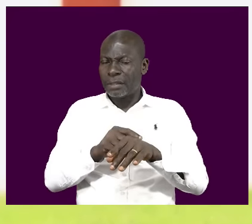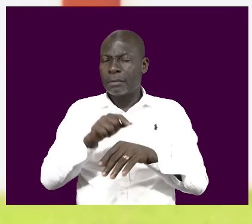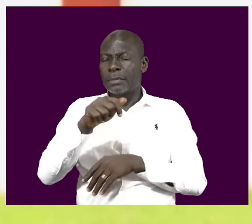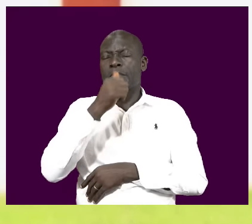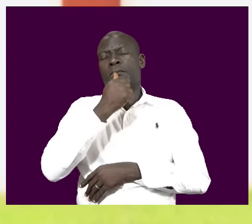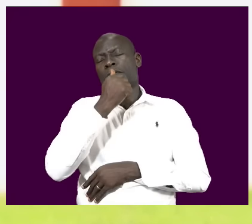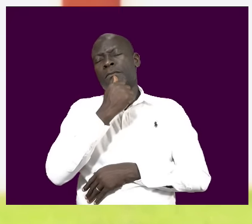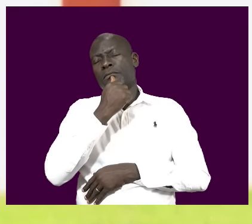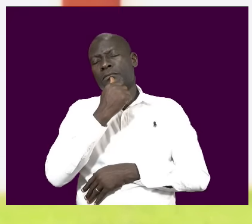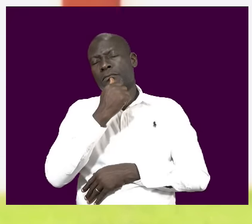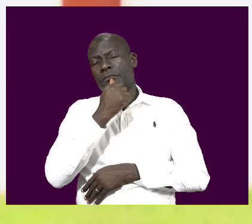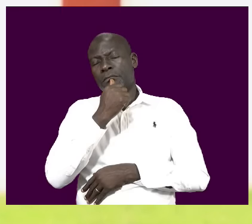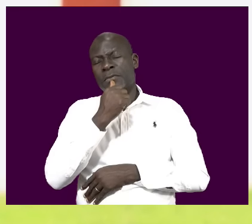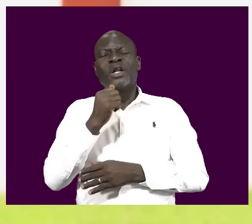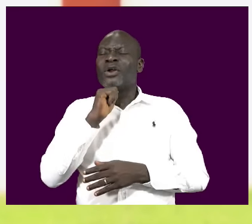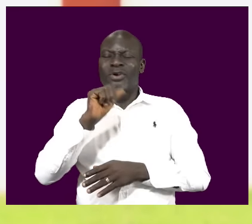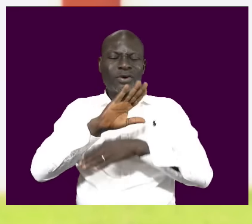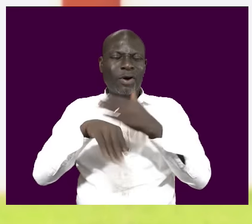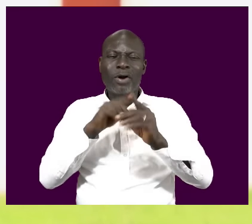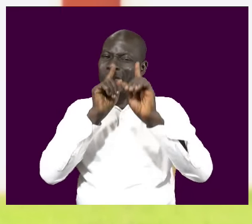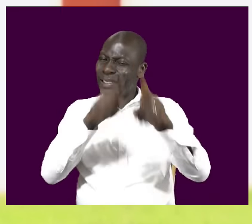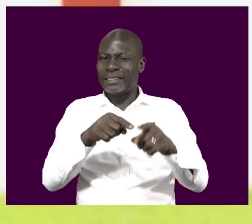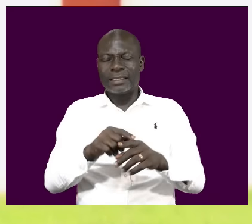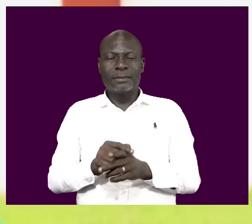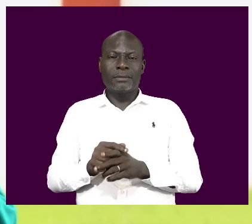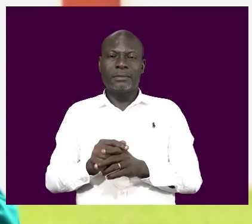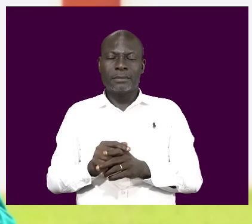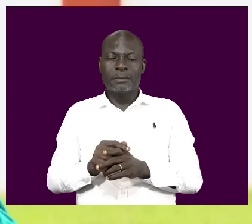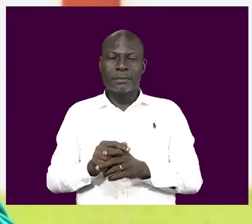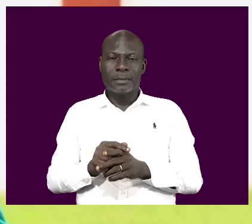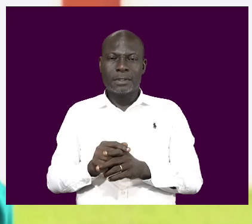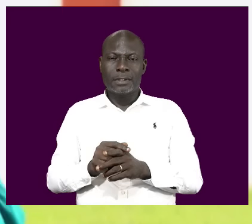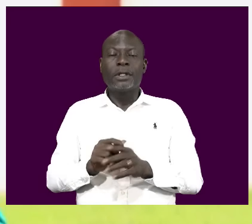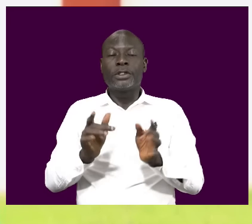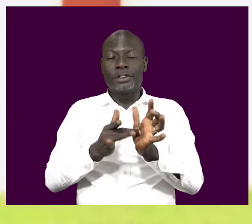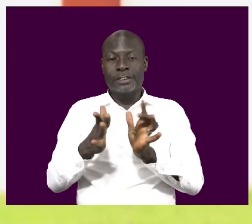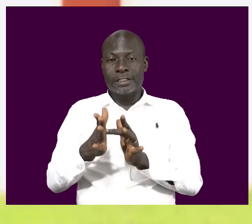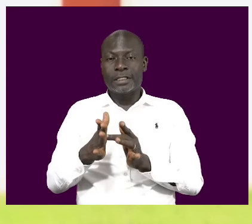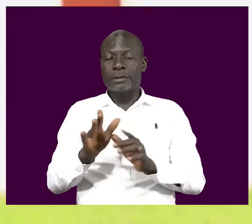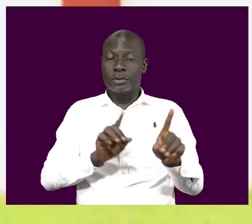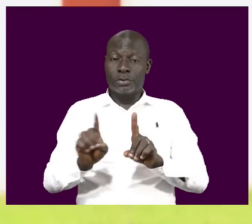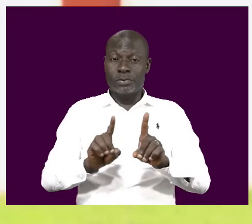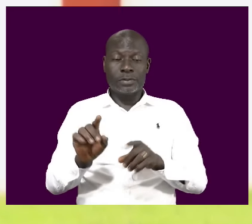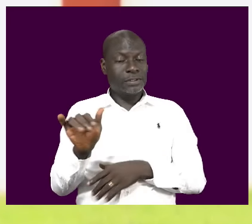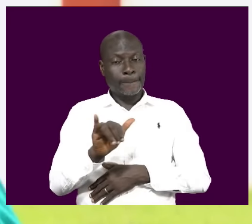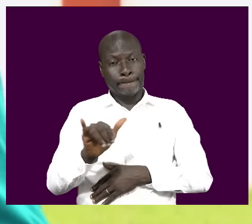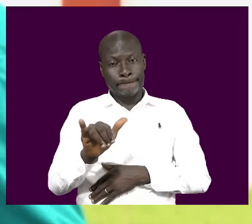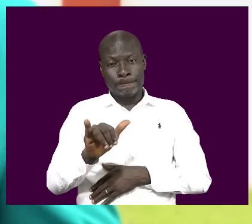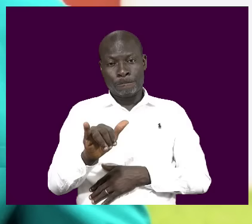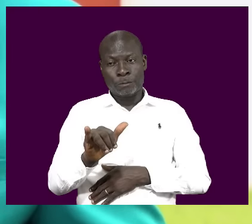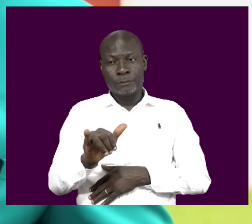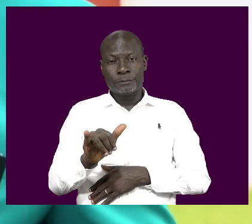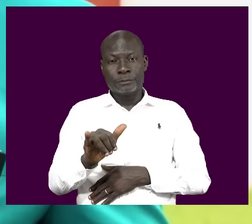golden eja sam nyina na twa se wi ano sa ene ye wura yesu kristo oyoye na